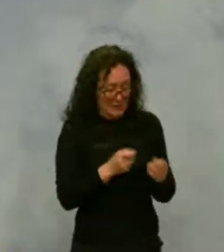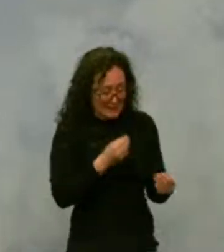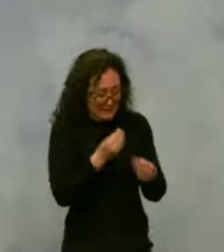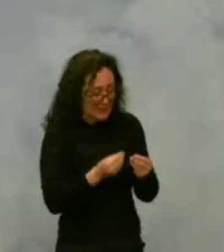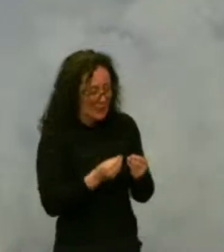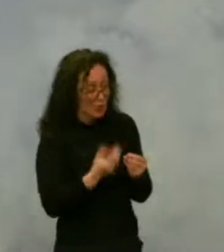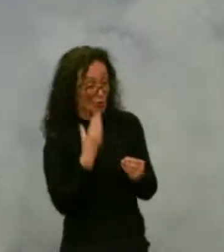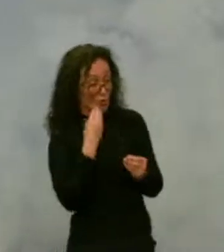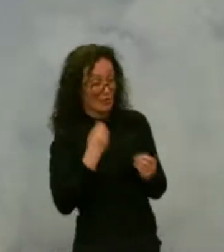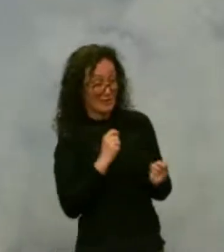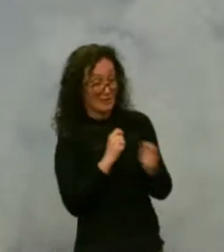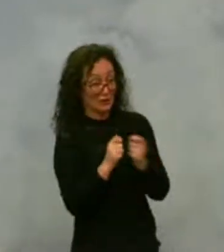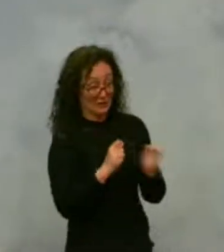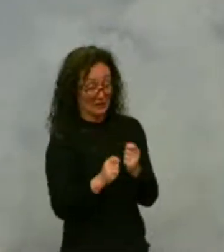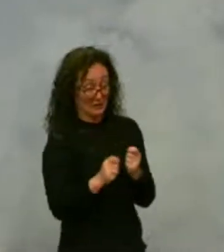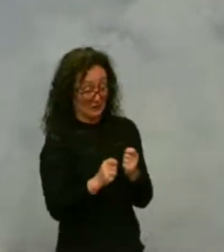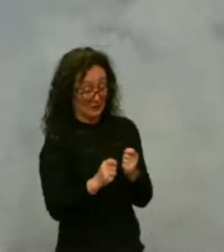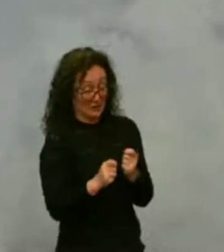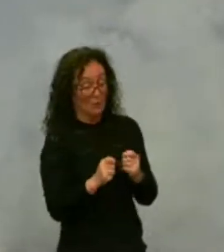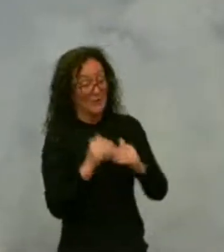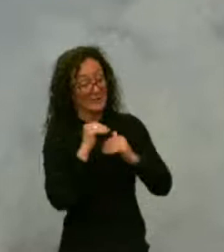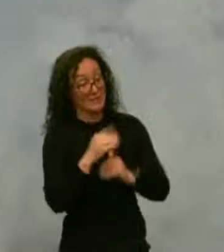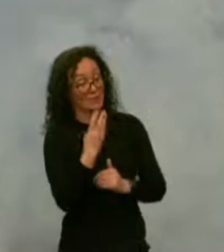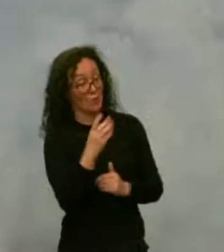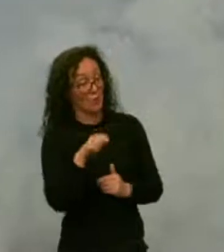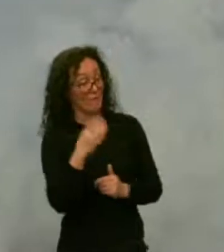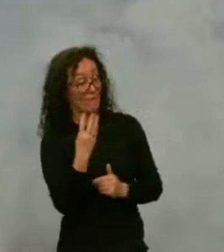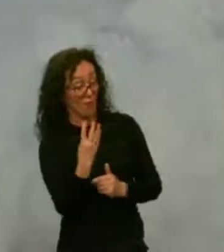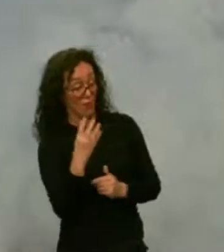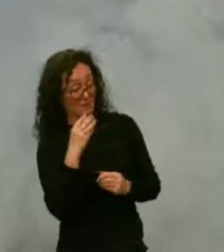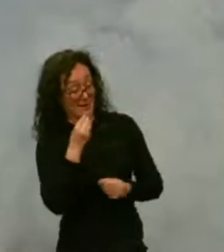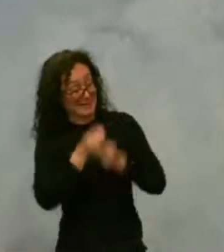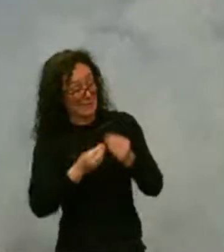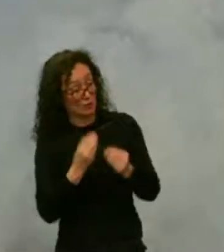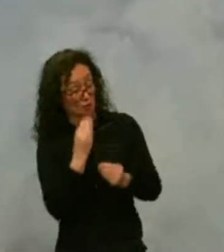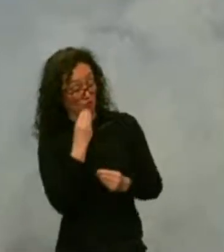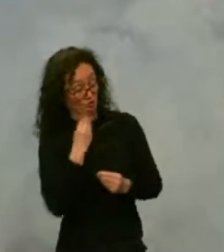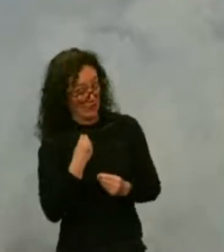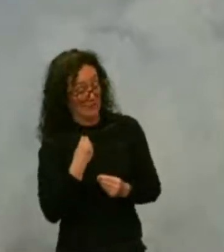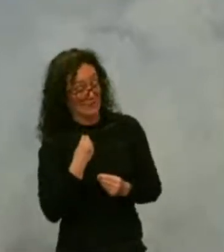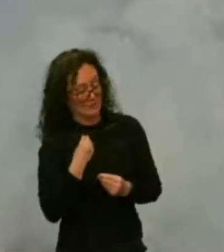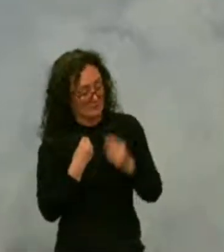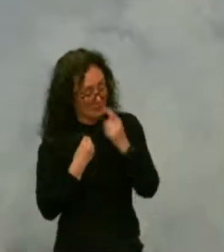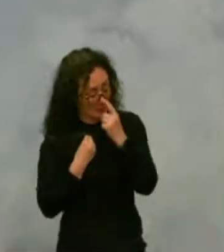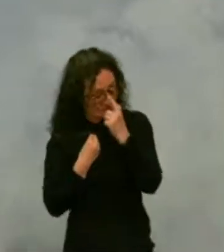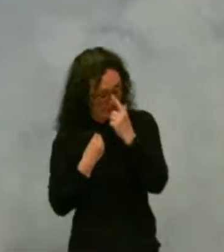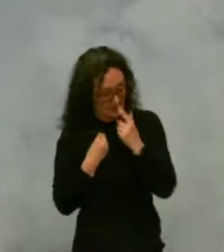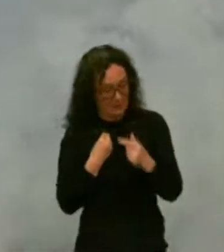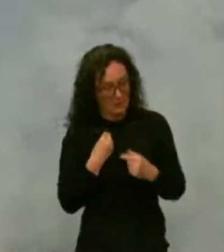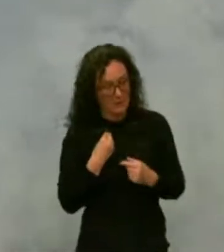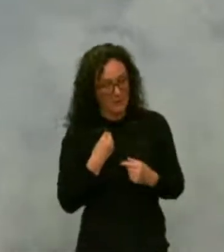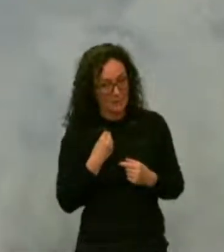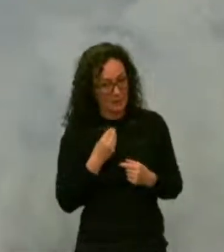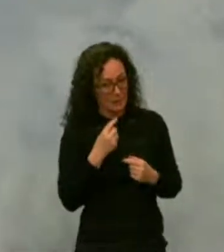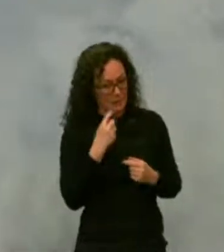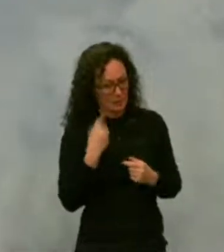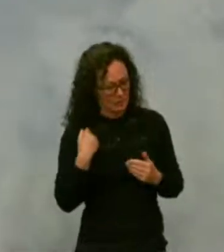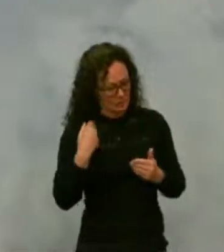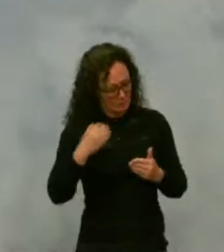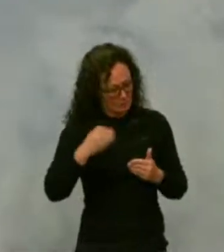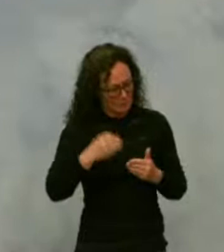bank rates, and you can see that there at section 4.4. Bank rates have changed obviously over the past few months, and we're now sitting